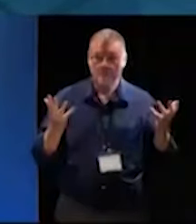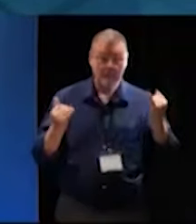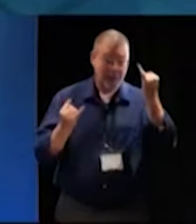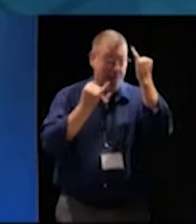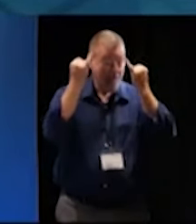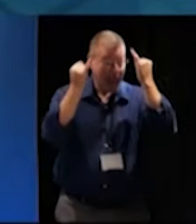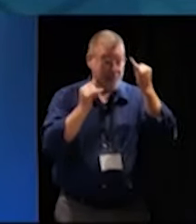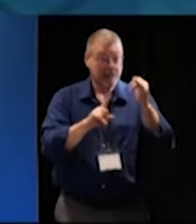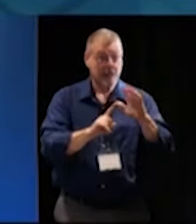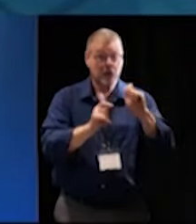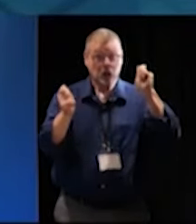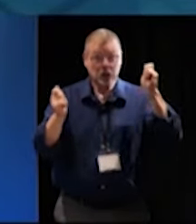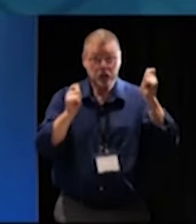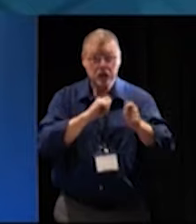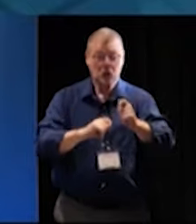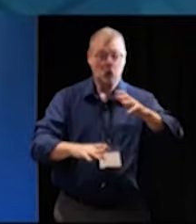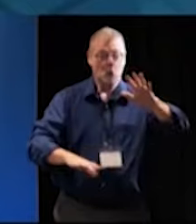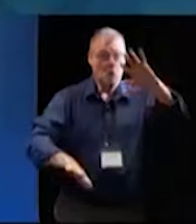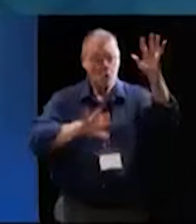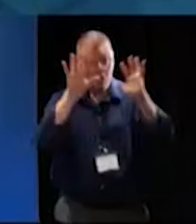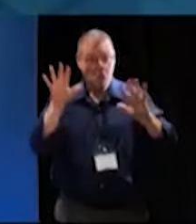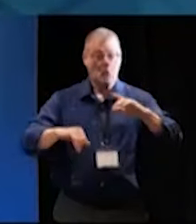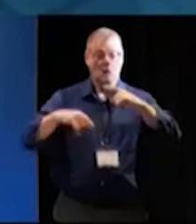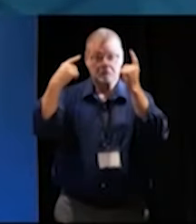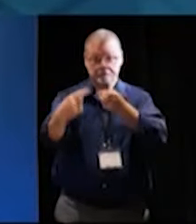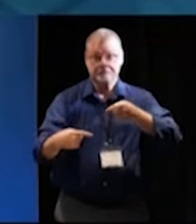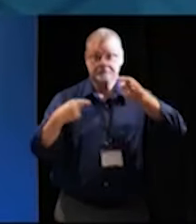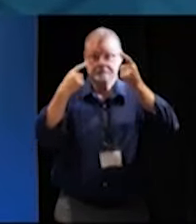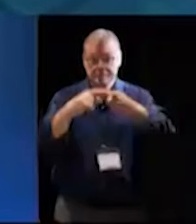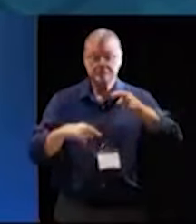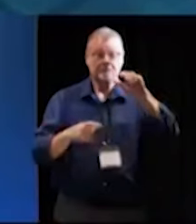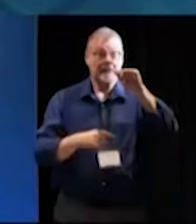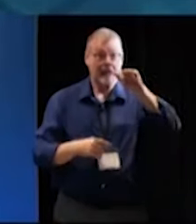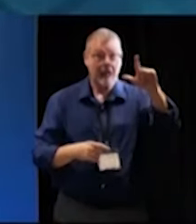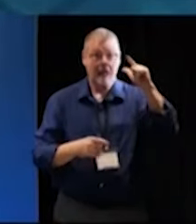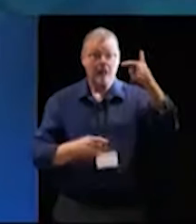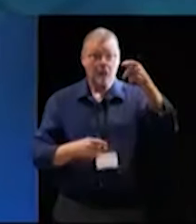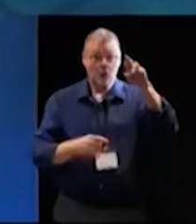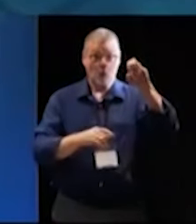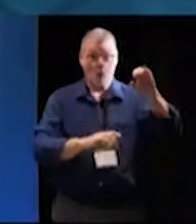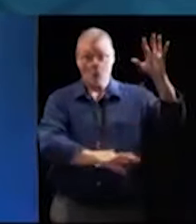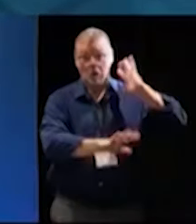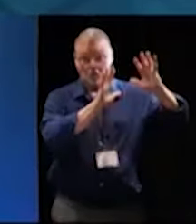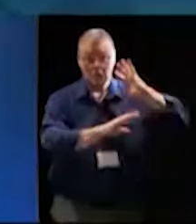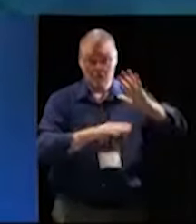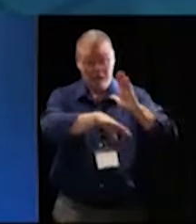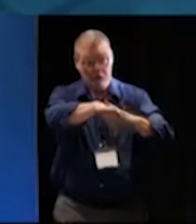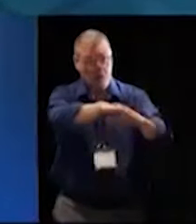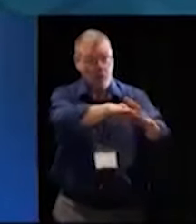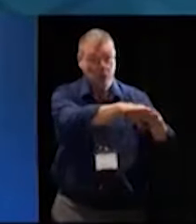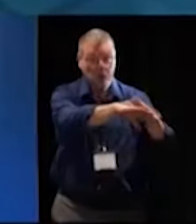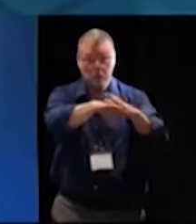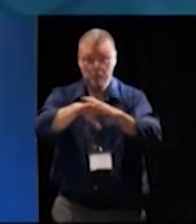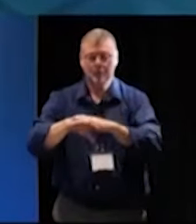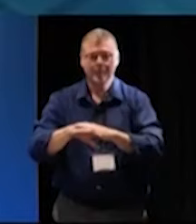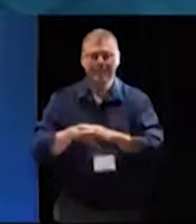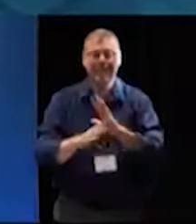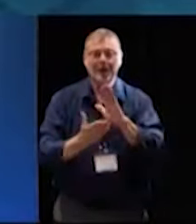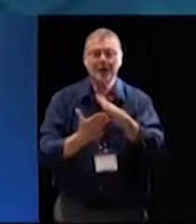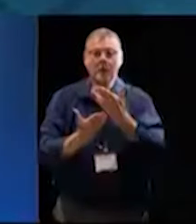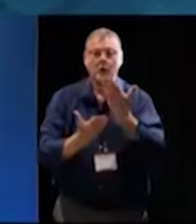climate change, extreme weather, talked about for decades. You know, Al Gore was warning us a long time ago. It has arrived